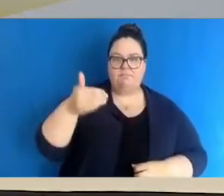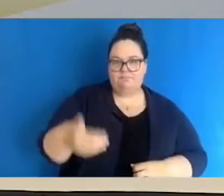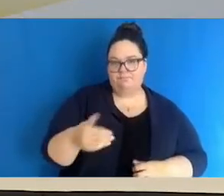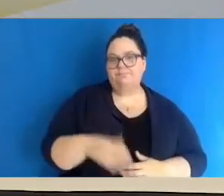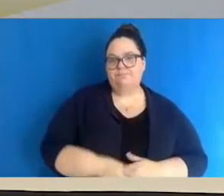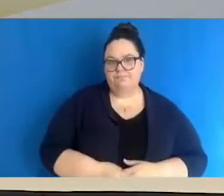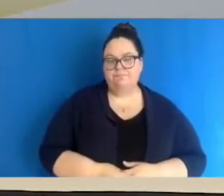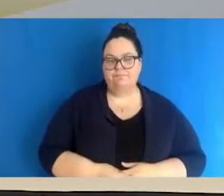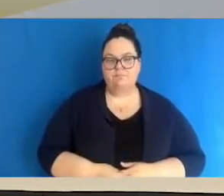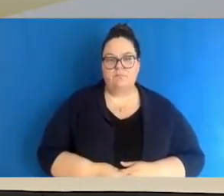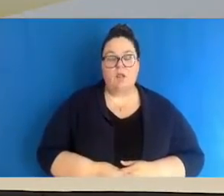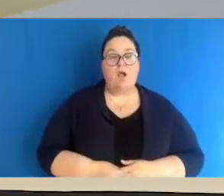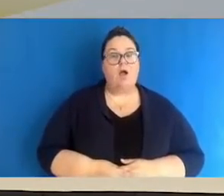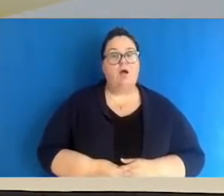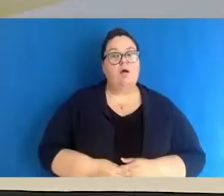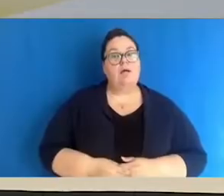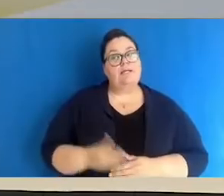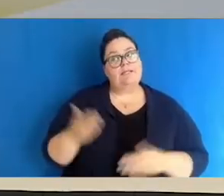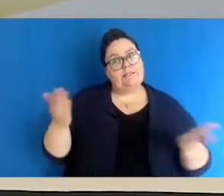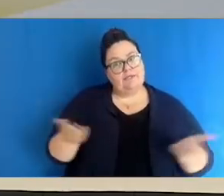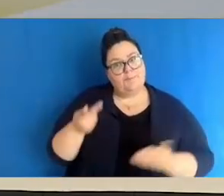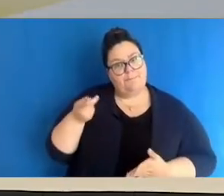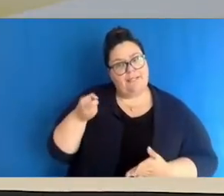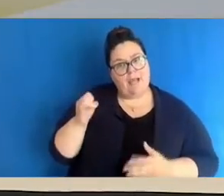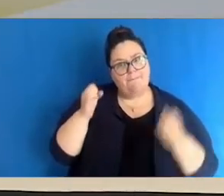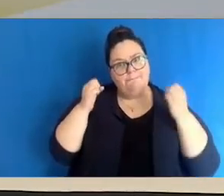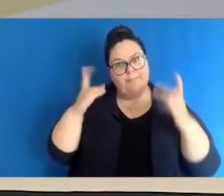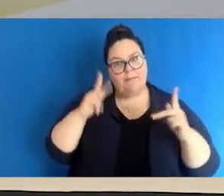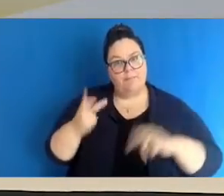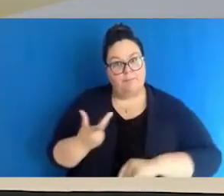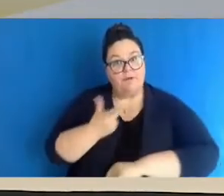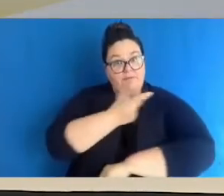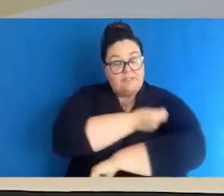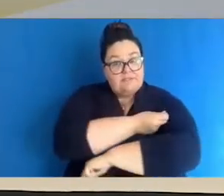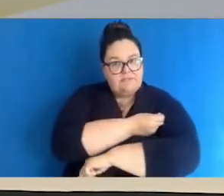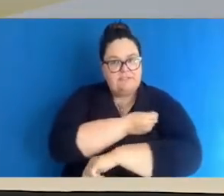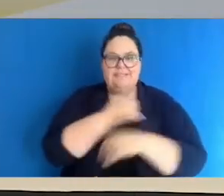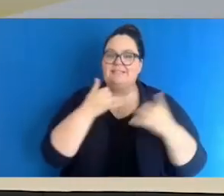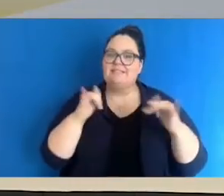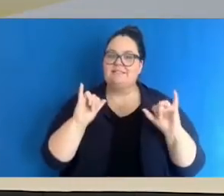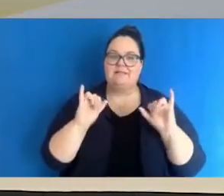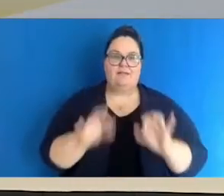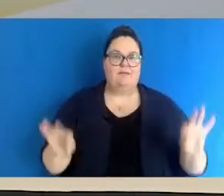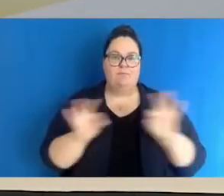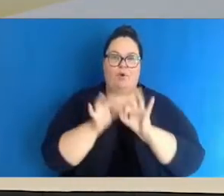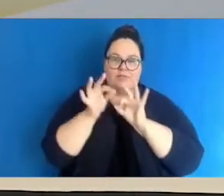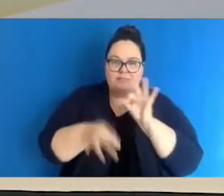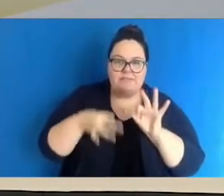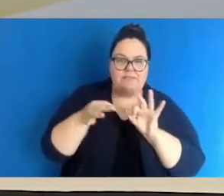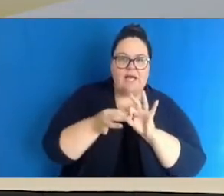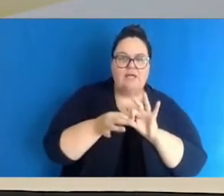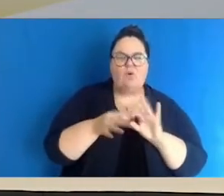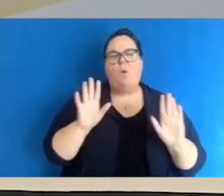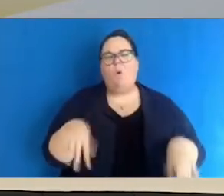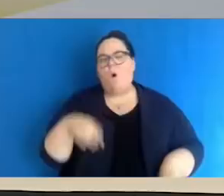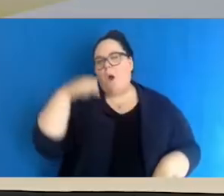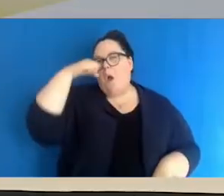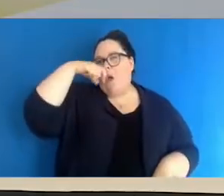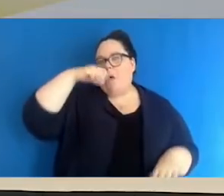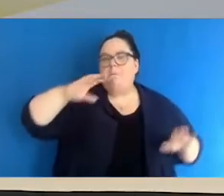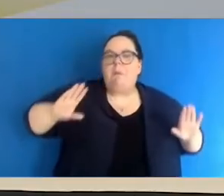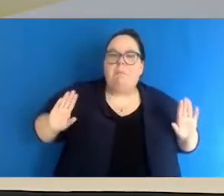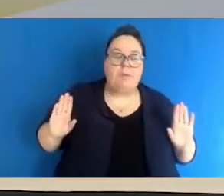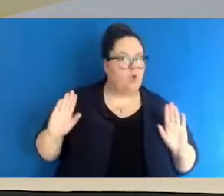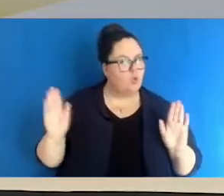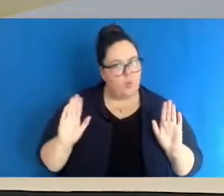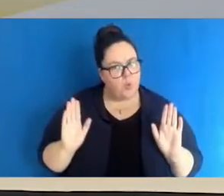Even though our population is highly vaccinated, testing will play an important role in our ongoing pandemic response. Access to